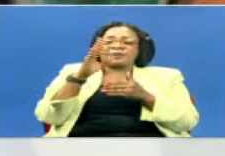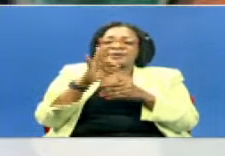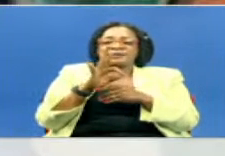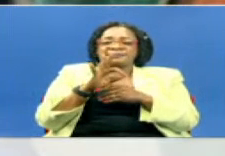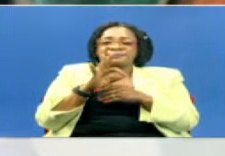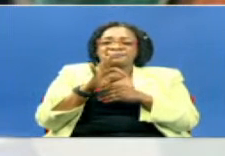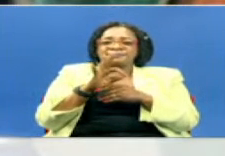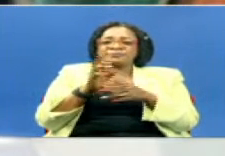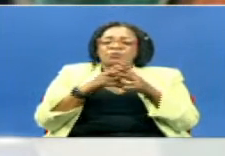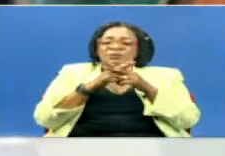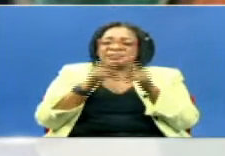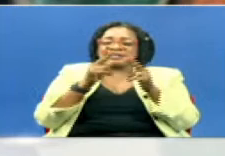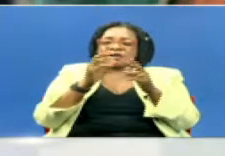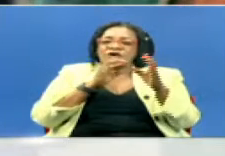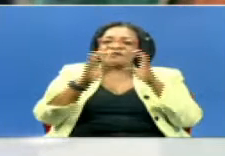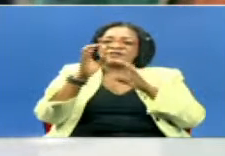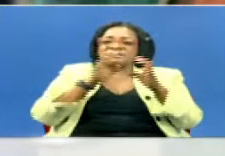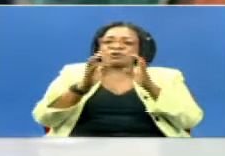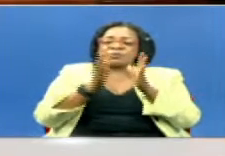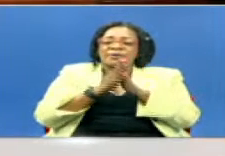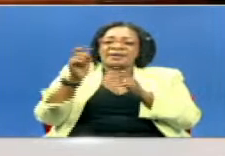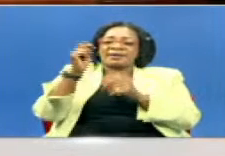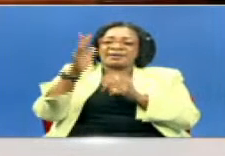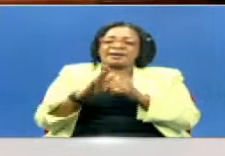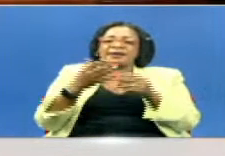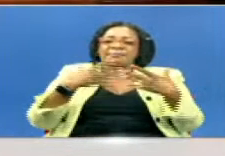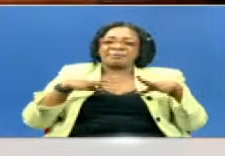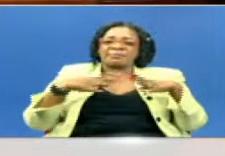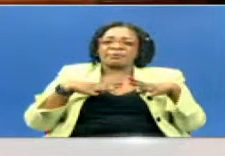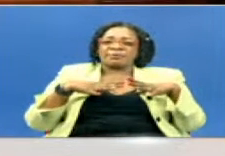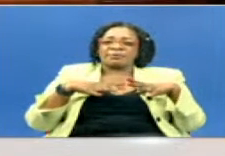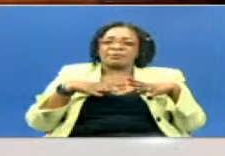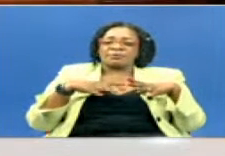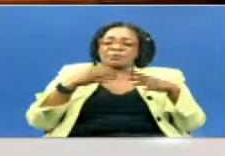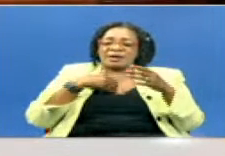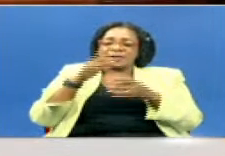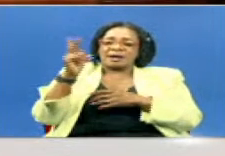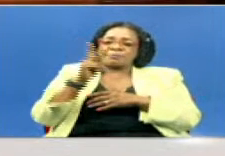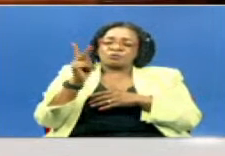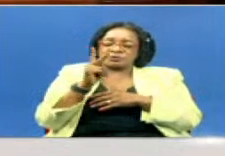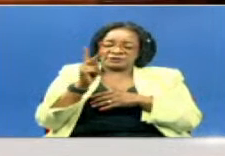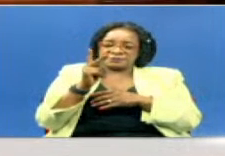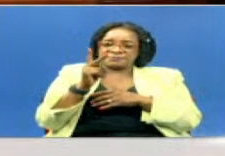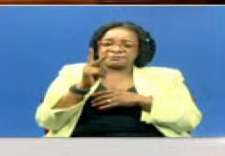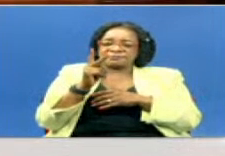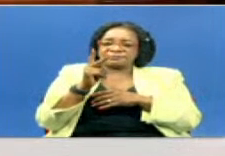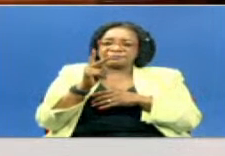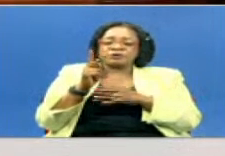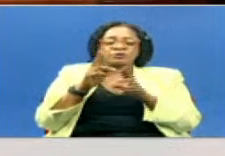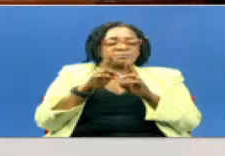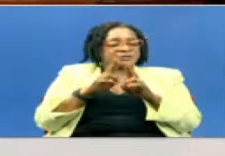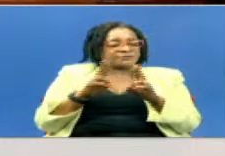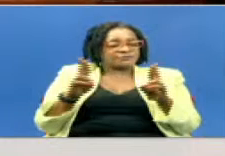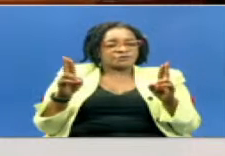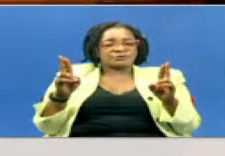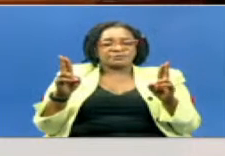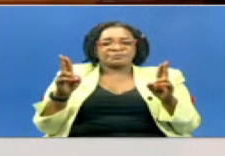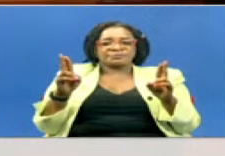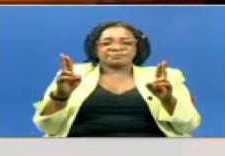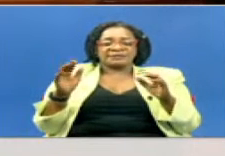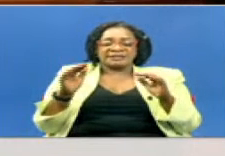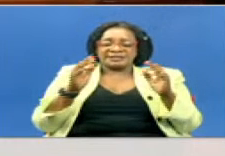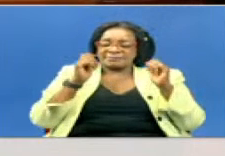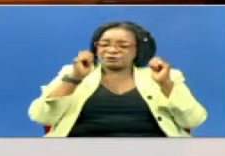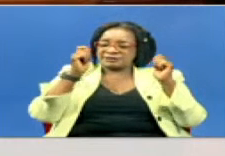We started conversations with Kenyan people. We had one in Kamukunji, and it was peaceful,